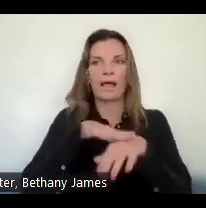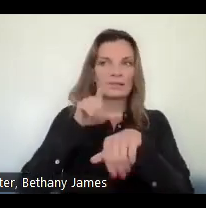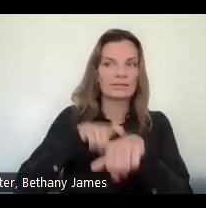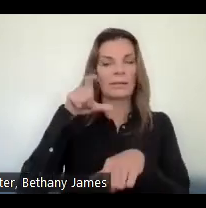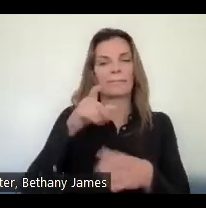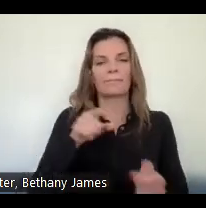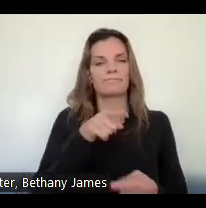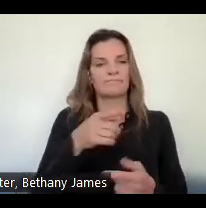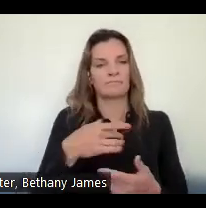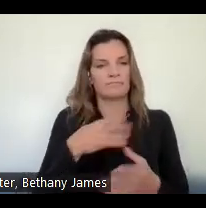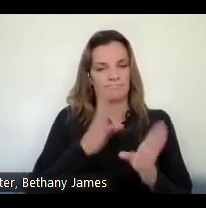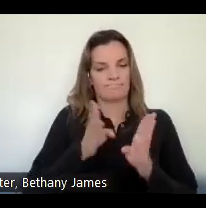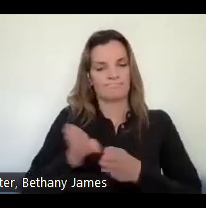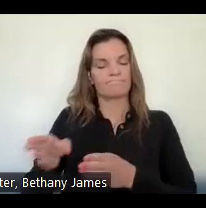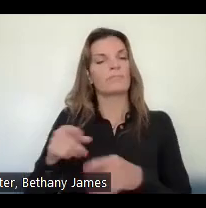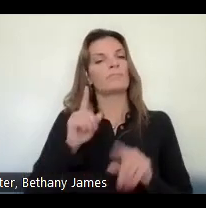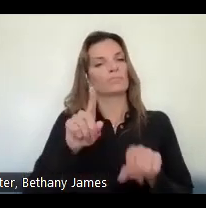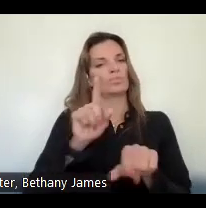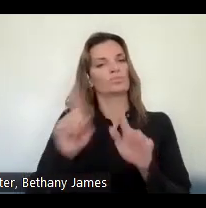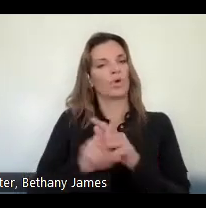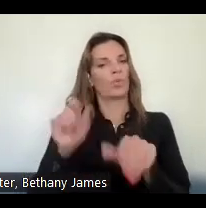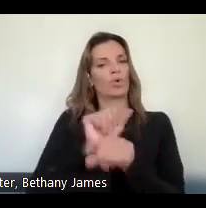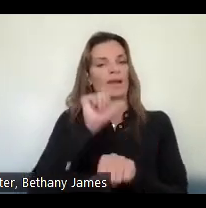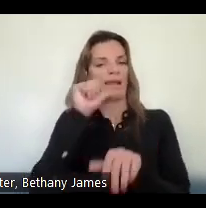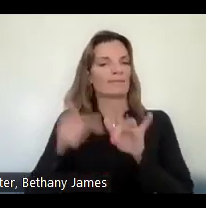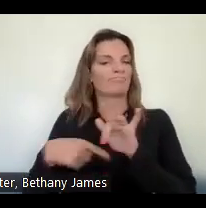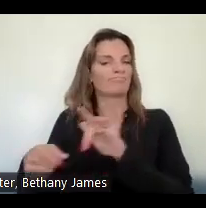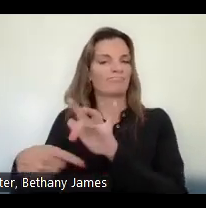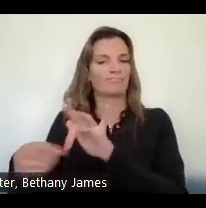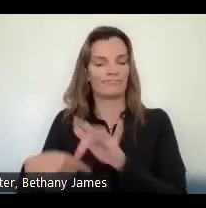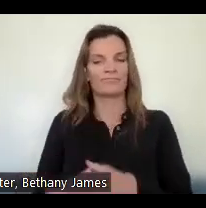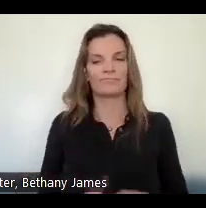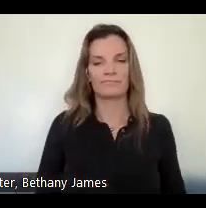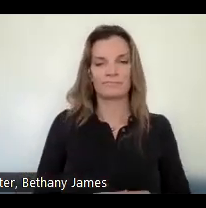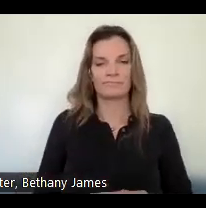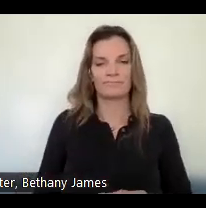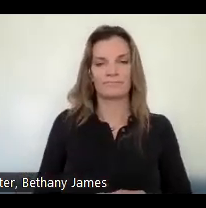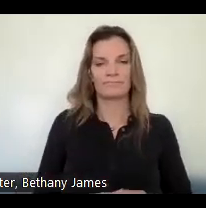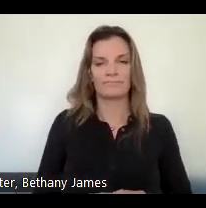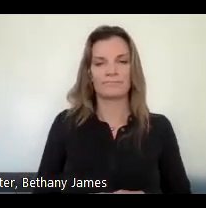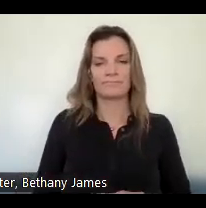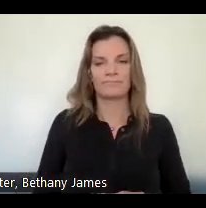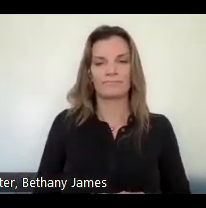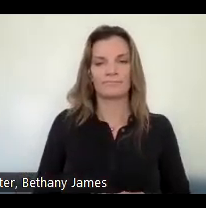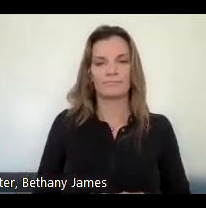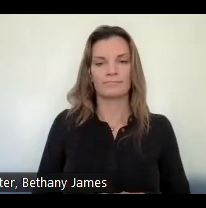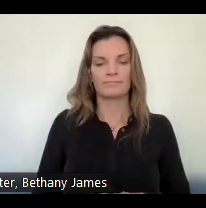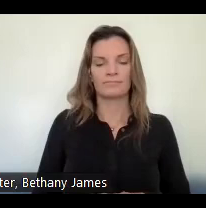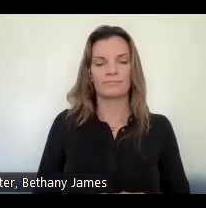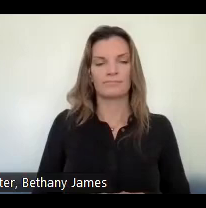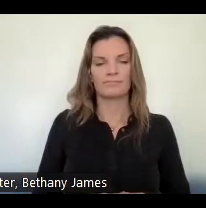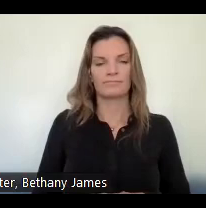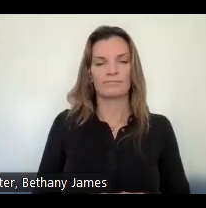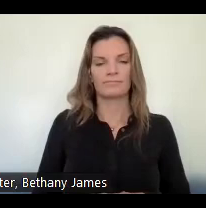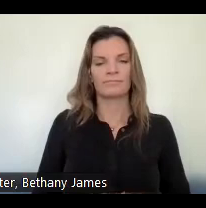and also offer low absenteeism as well. Other potential strengths of autistic individuals that I